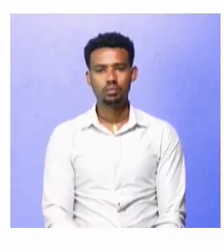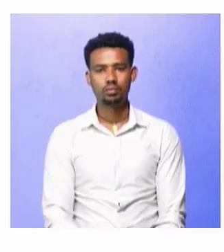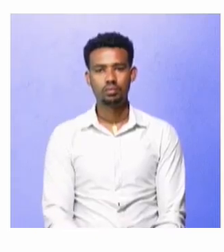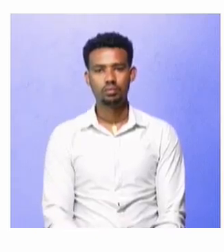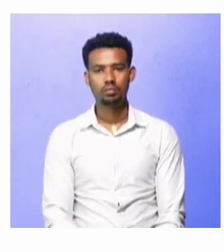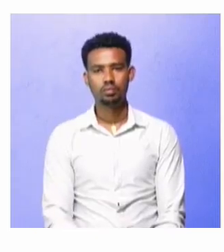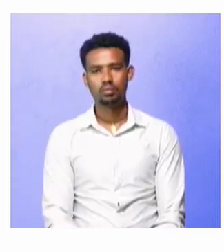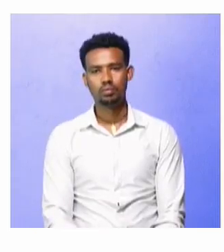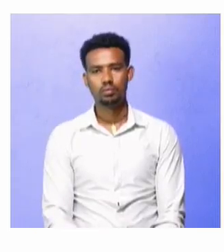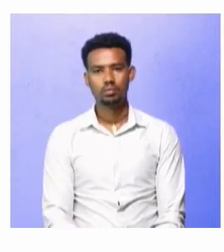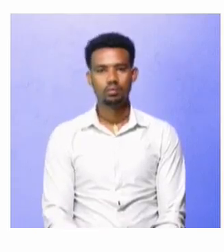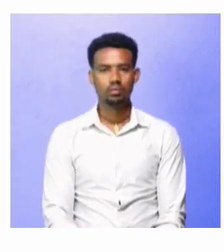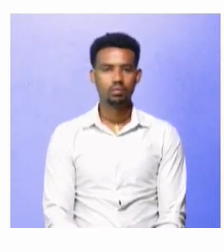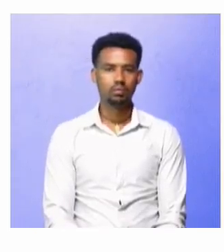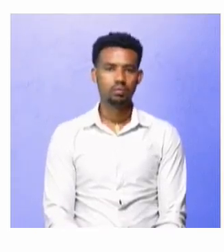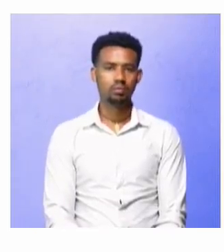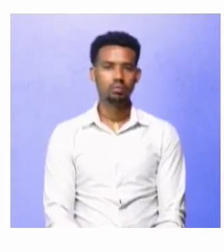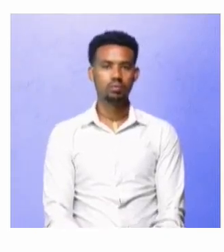We